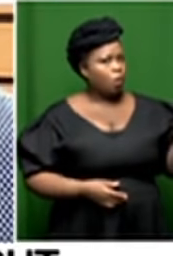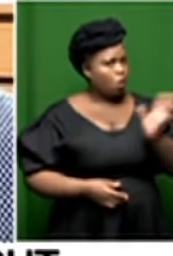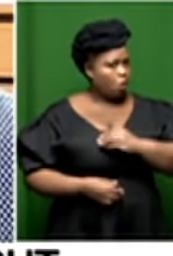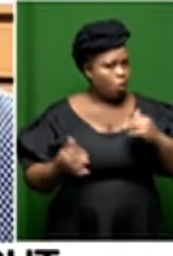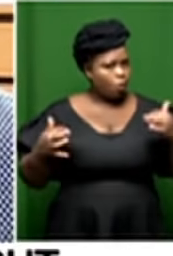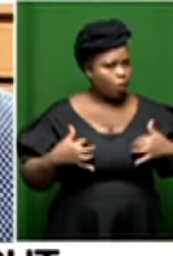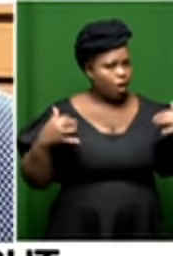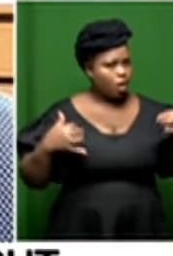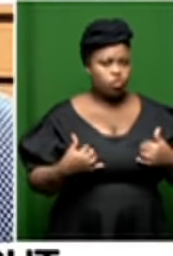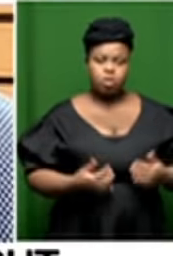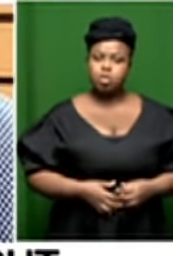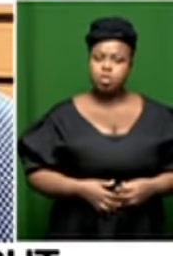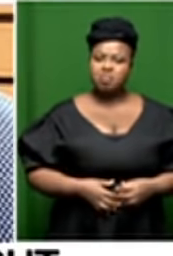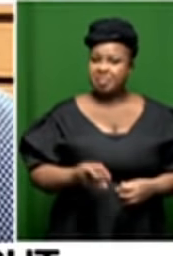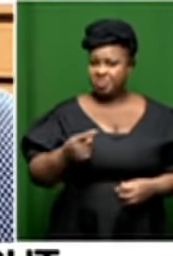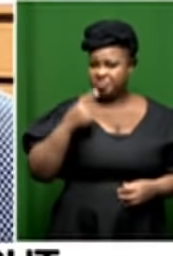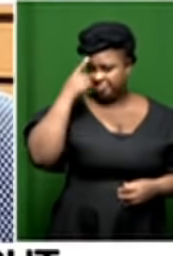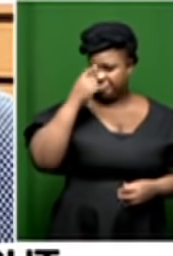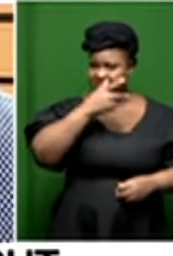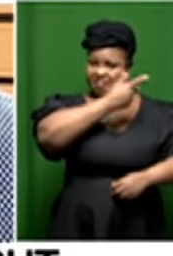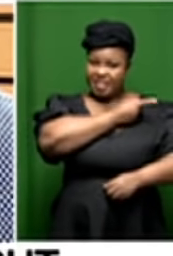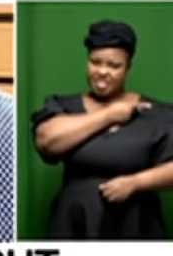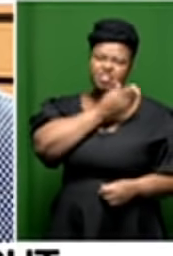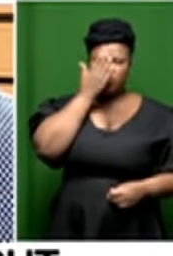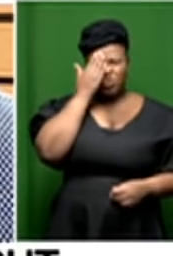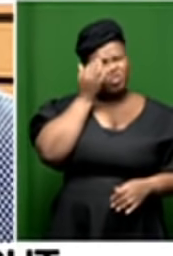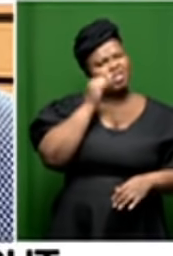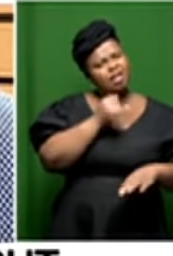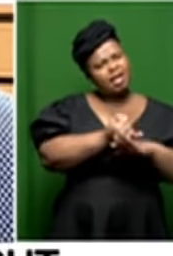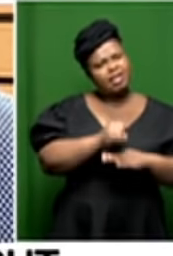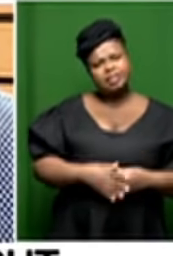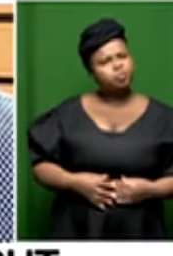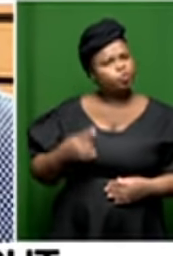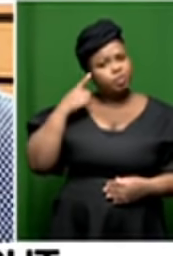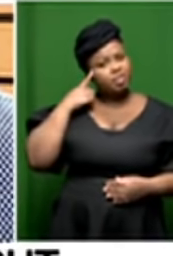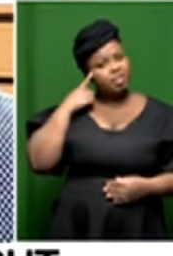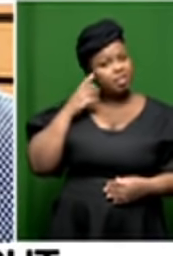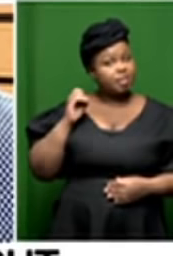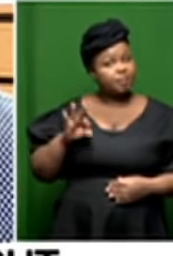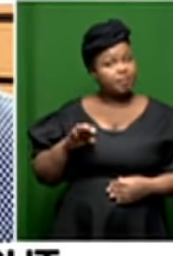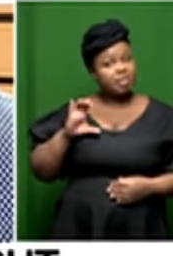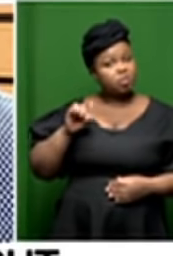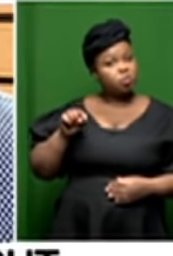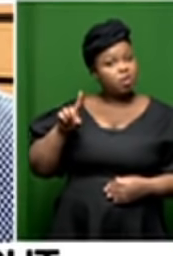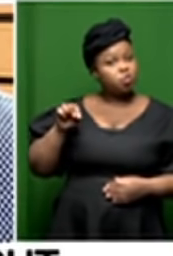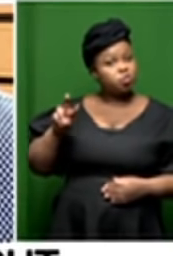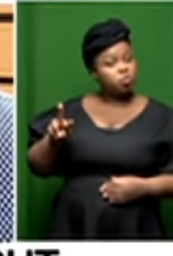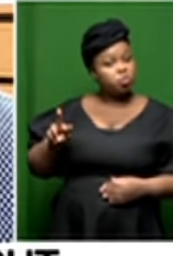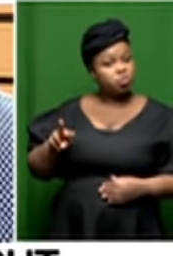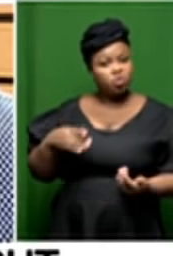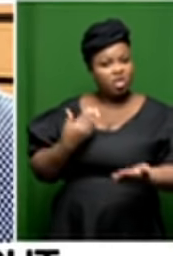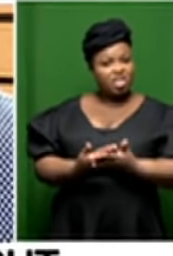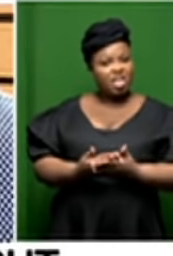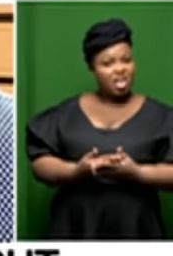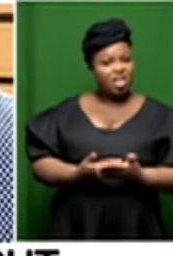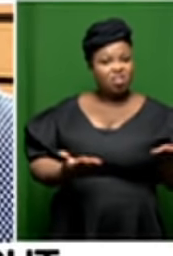this now. Any indications, it's still early days, we know this, but any indications that this particular variant is going to duck and dive